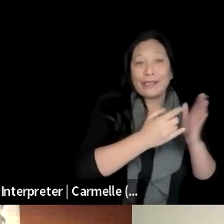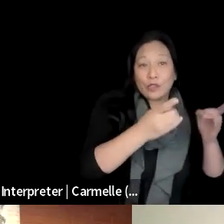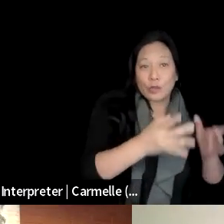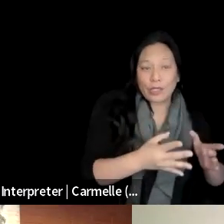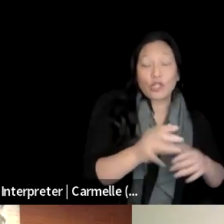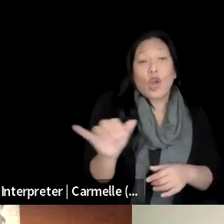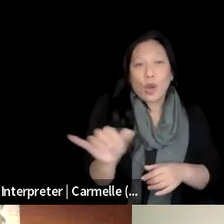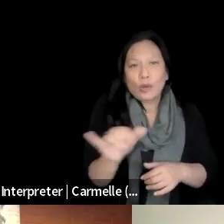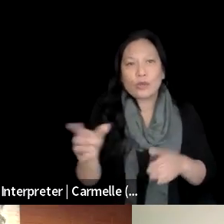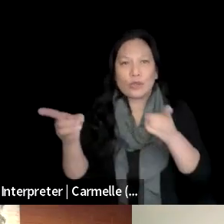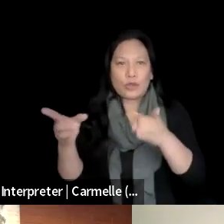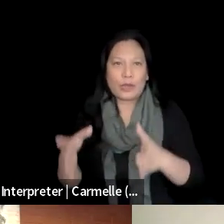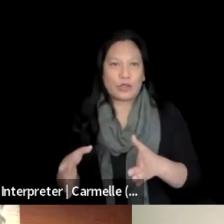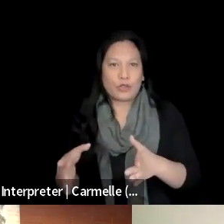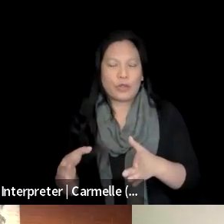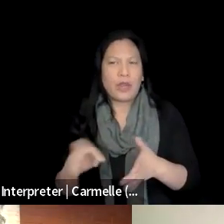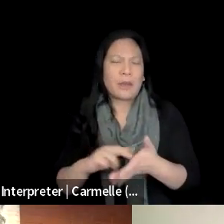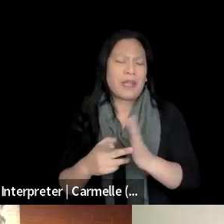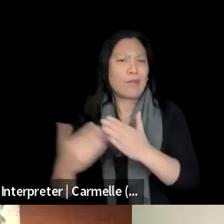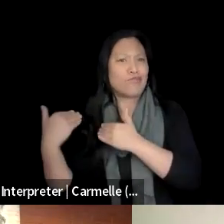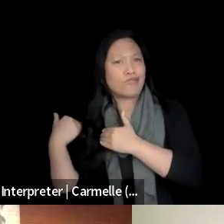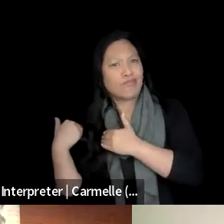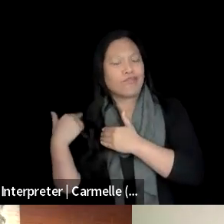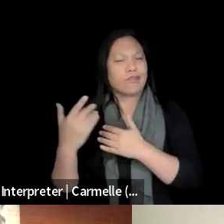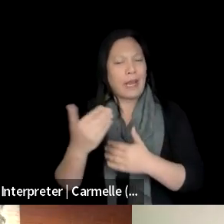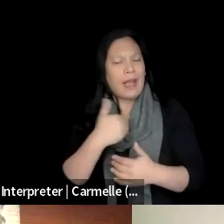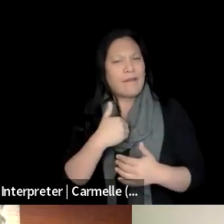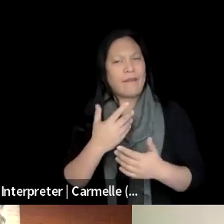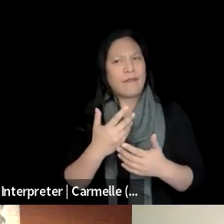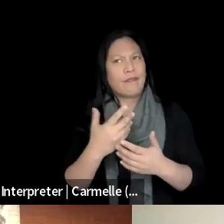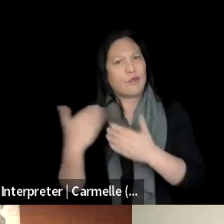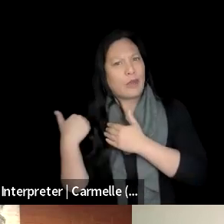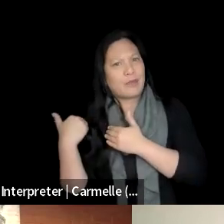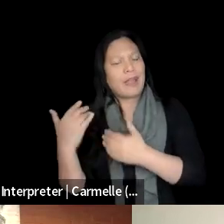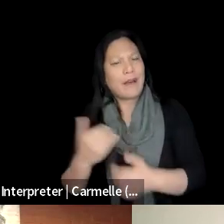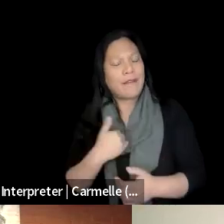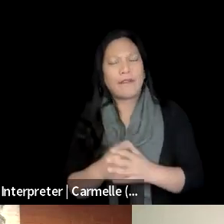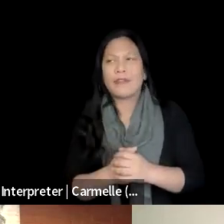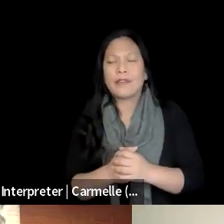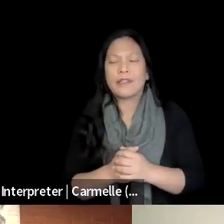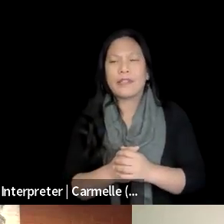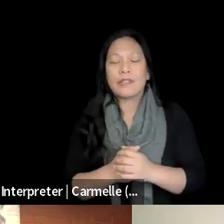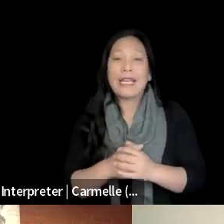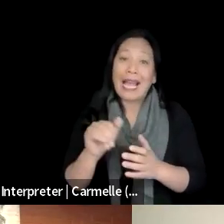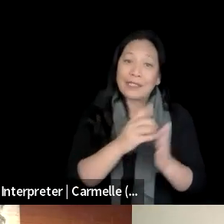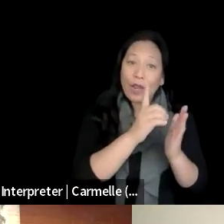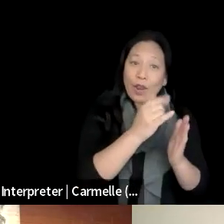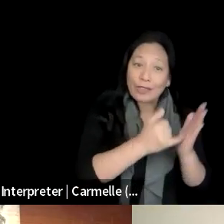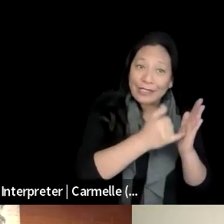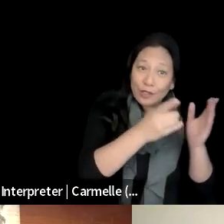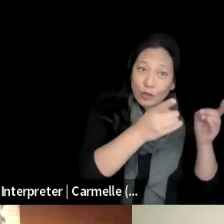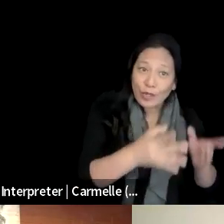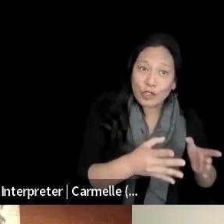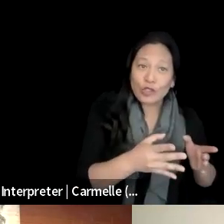of the weight that comes with that, with having sort of the artistic directors in the room, and not only sort of is leading this rehearsal hall, but like